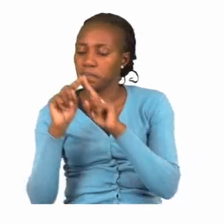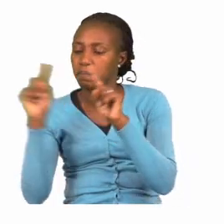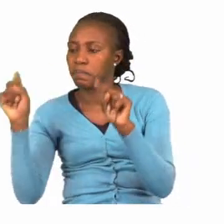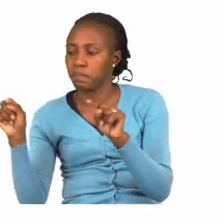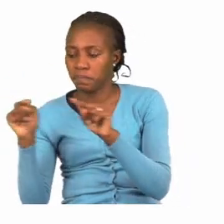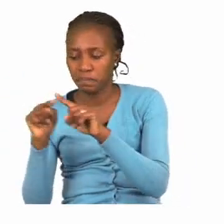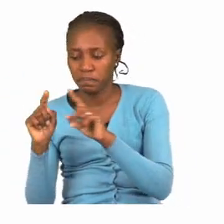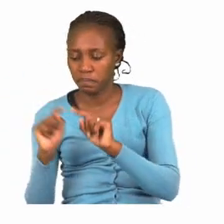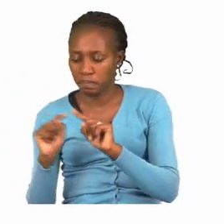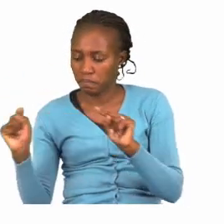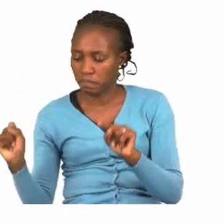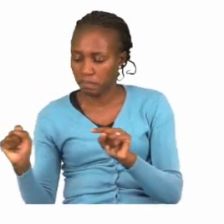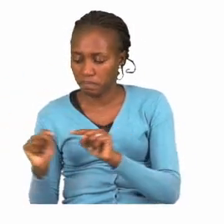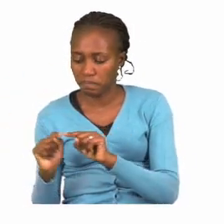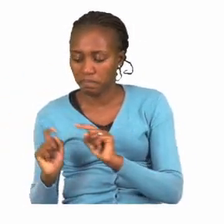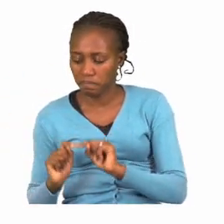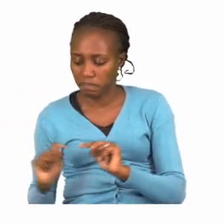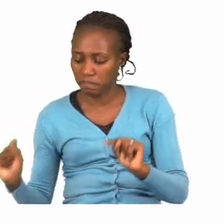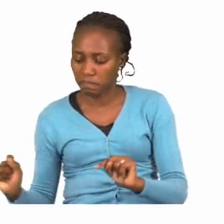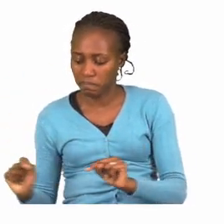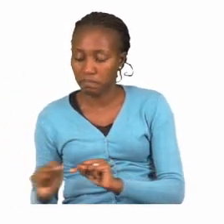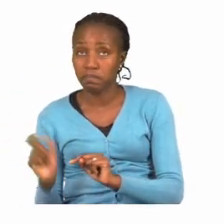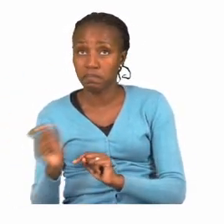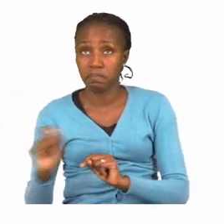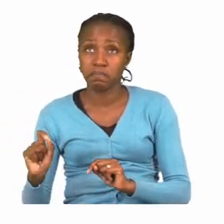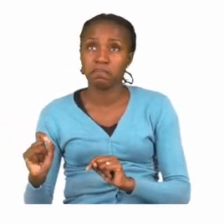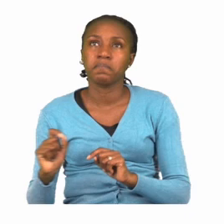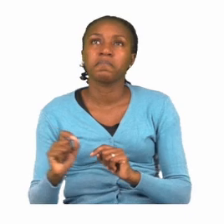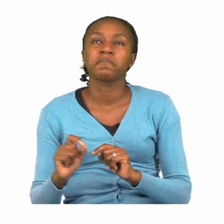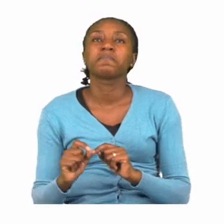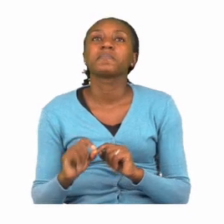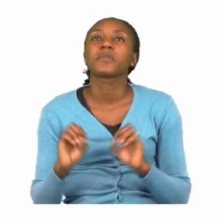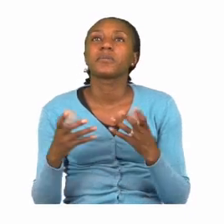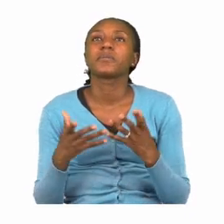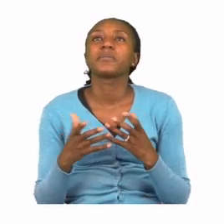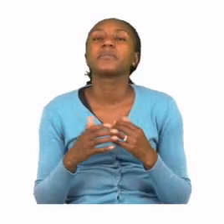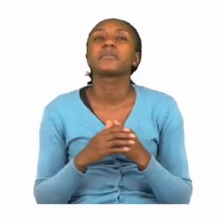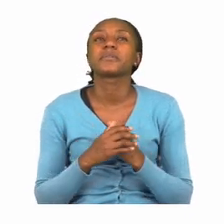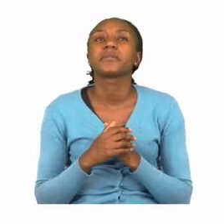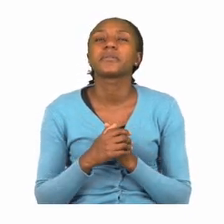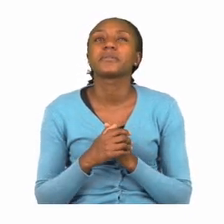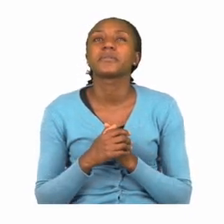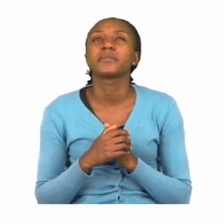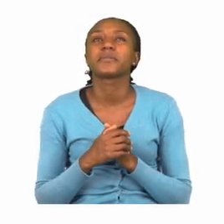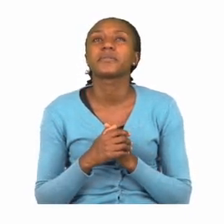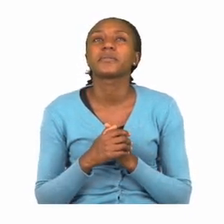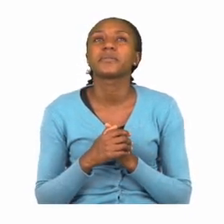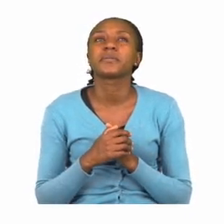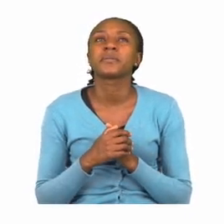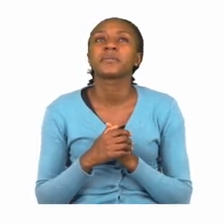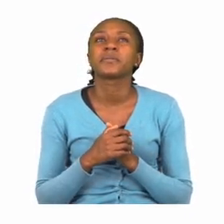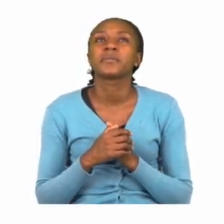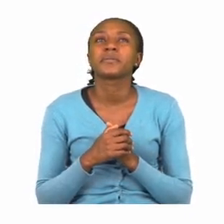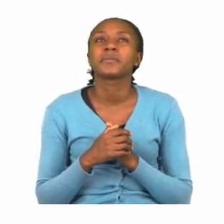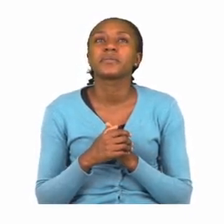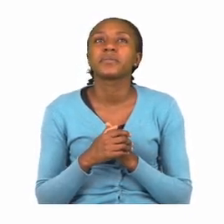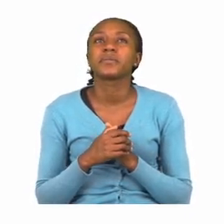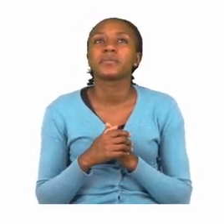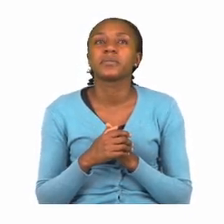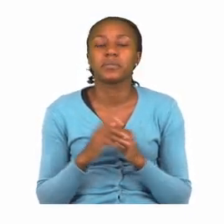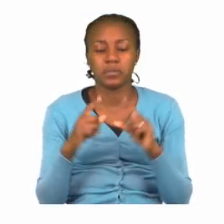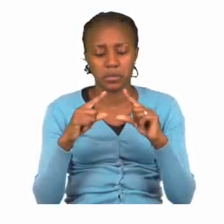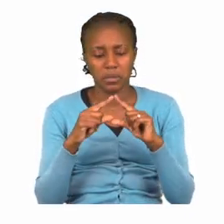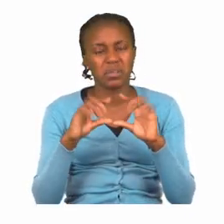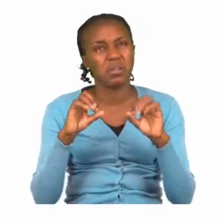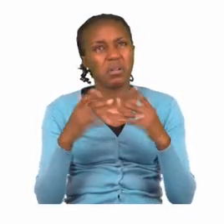the little rectangular block provided, next to where it says how many